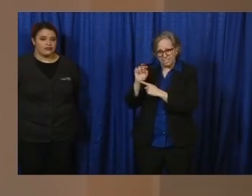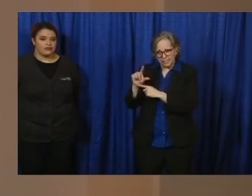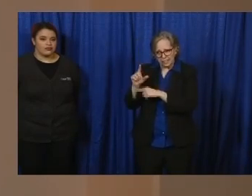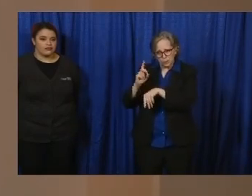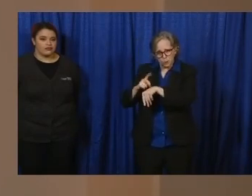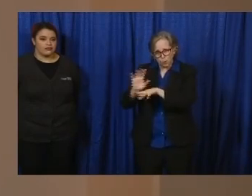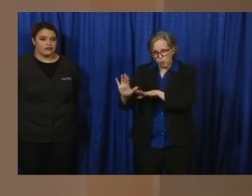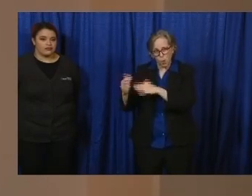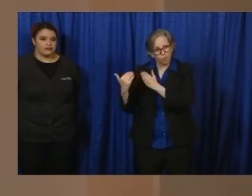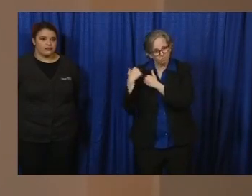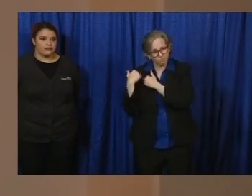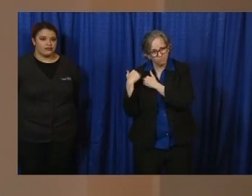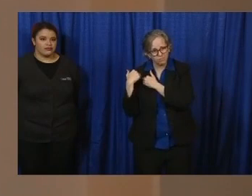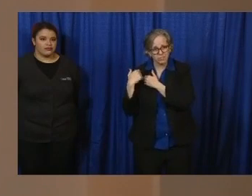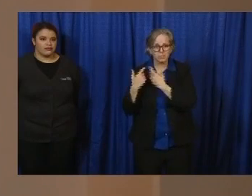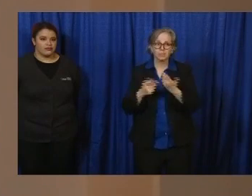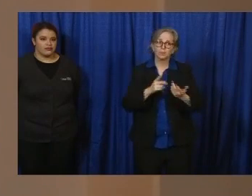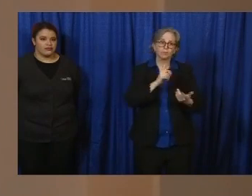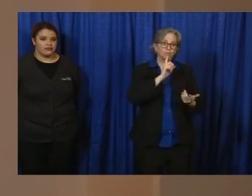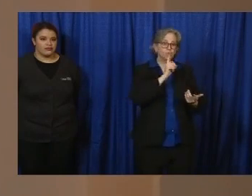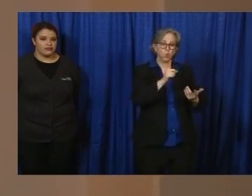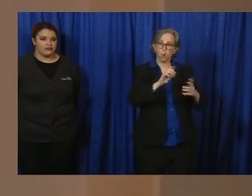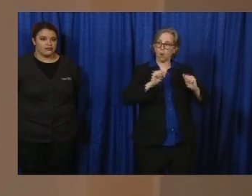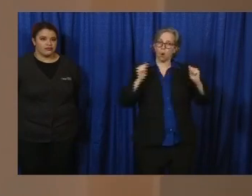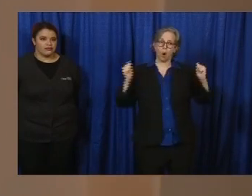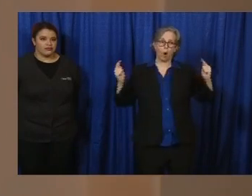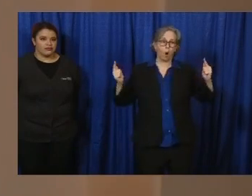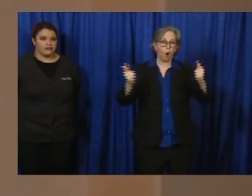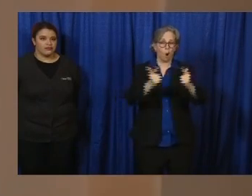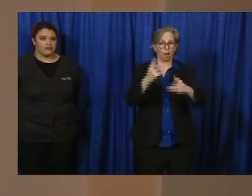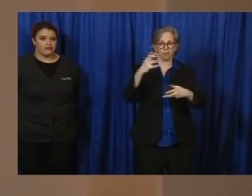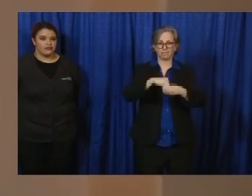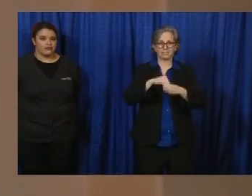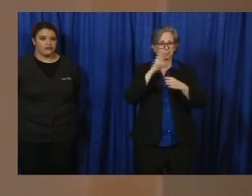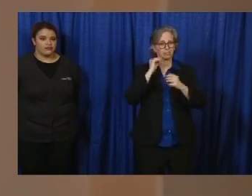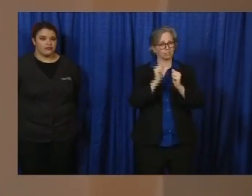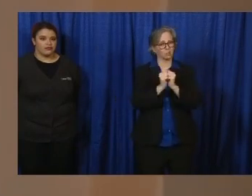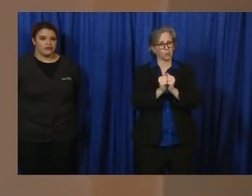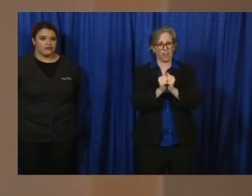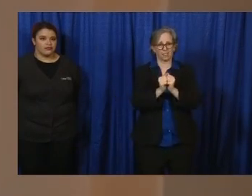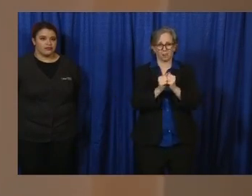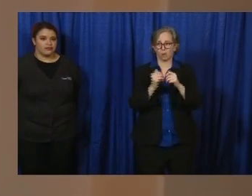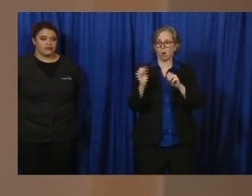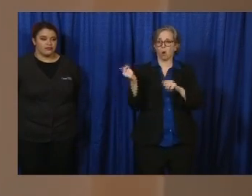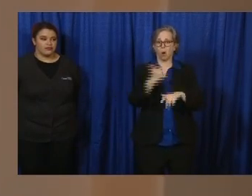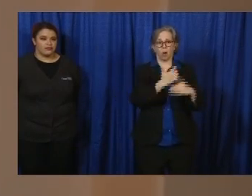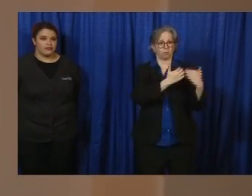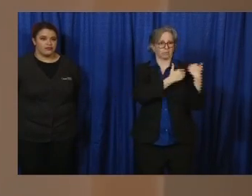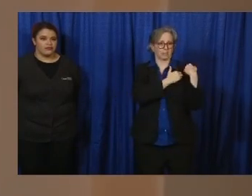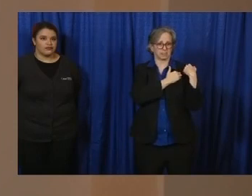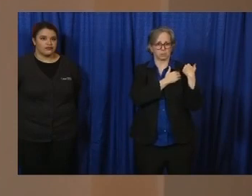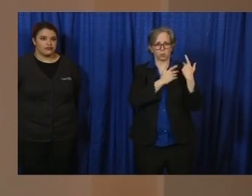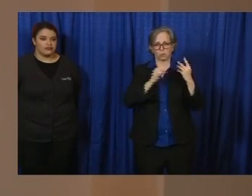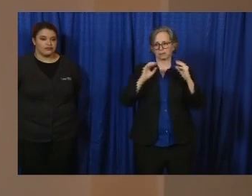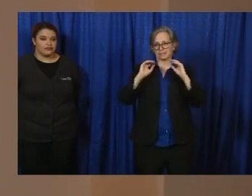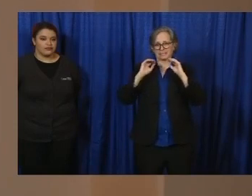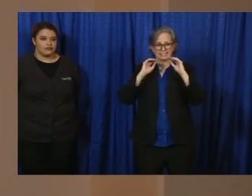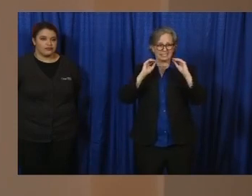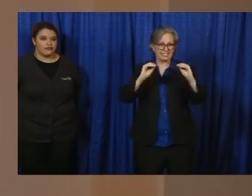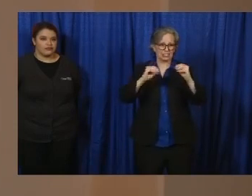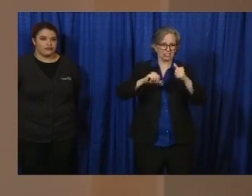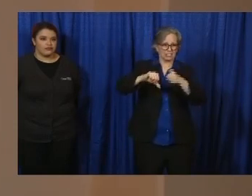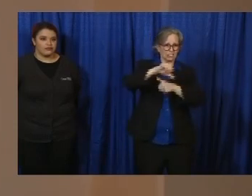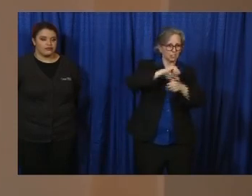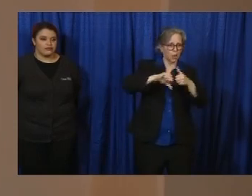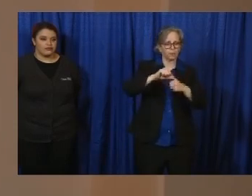is the truth. We're all in it together. Every one of us can play a part in helping coach people along so that we get through this more swiftly and more